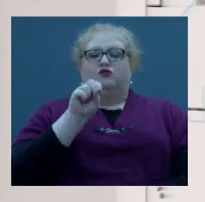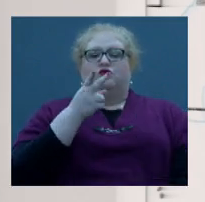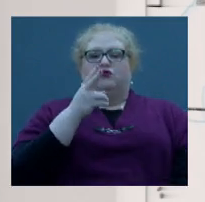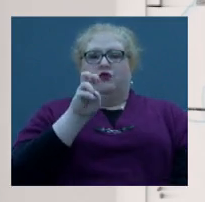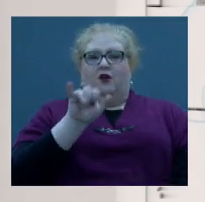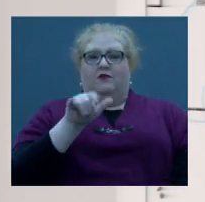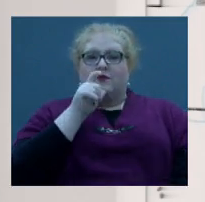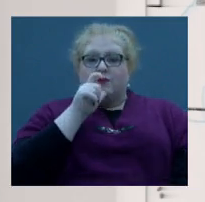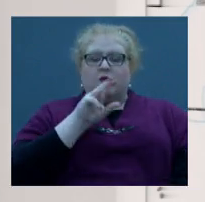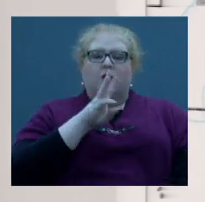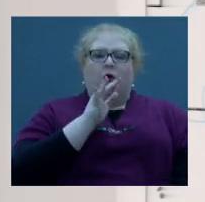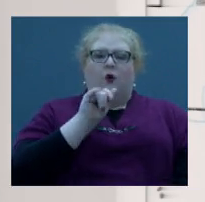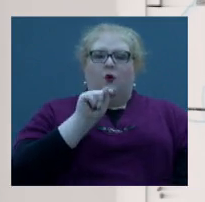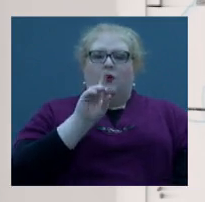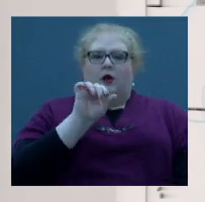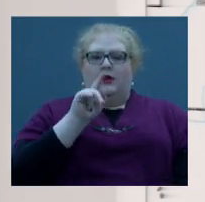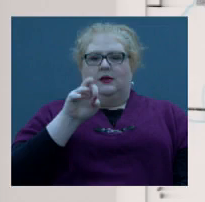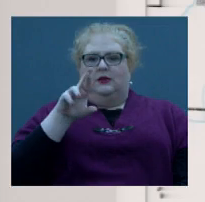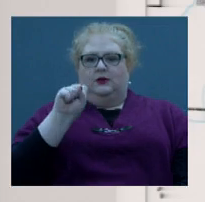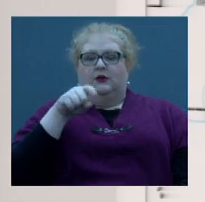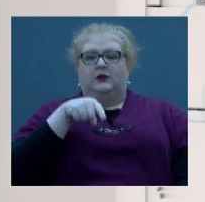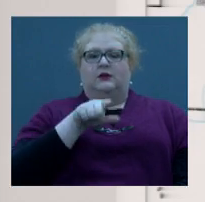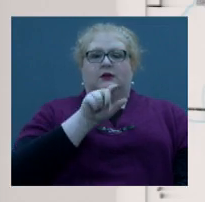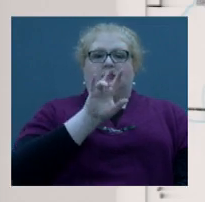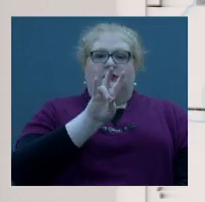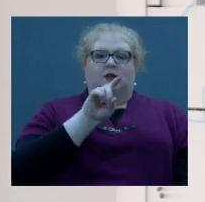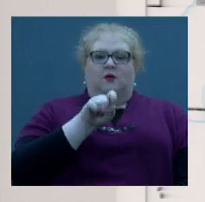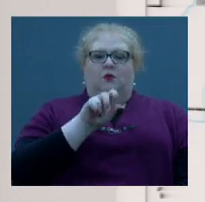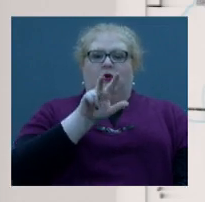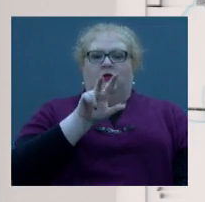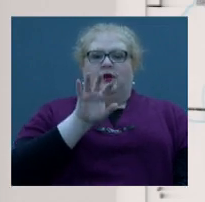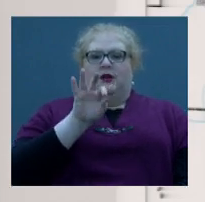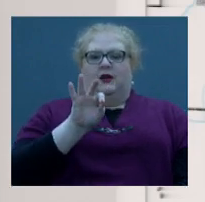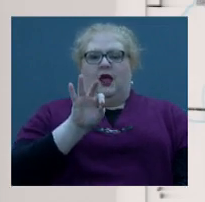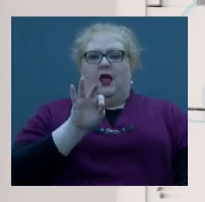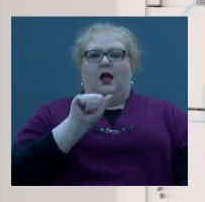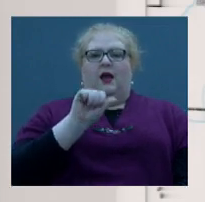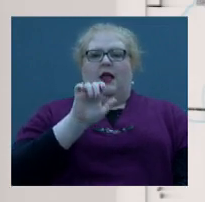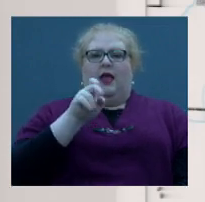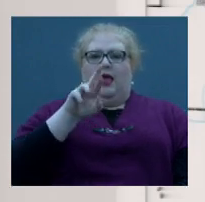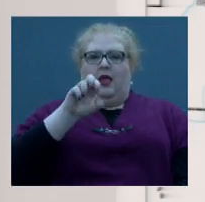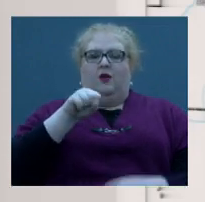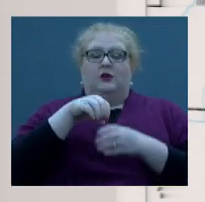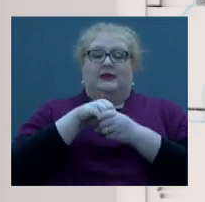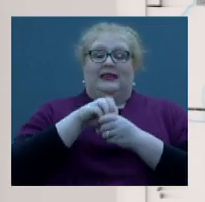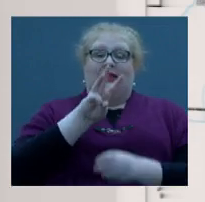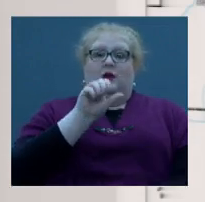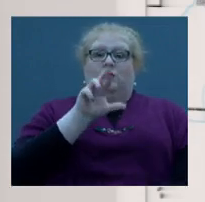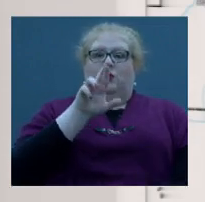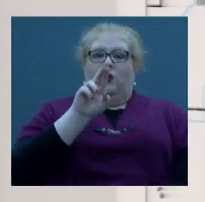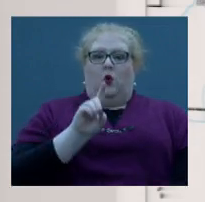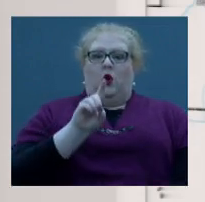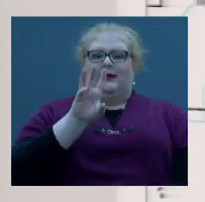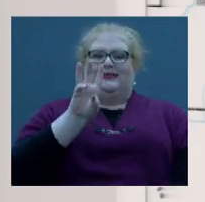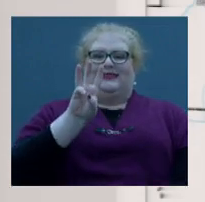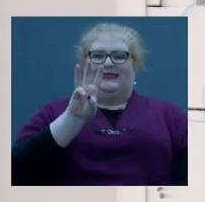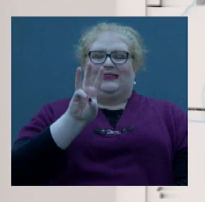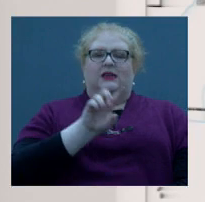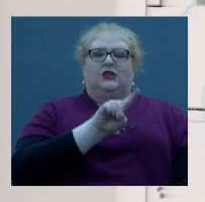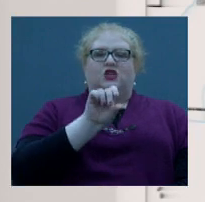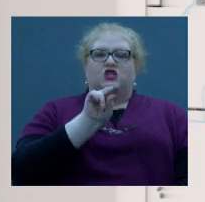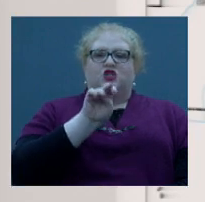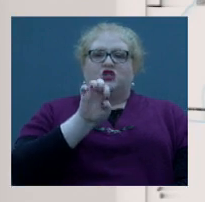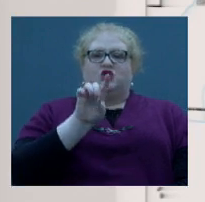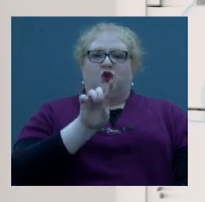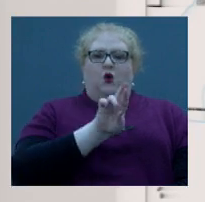is 73.949 acres. It is located within Ward 6. It is currently zoned